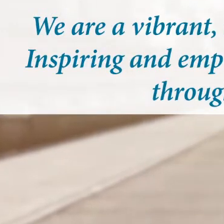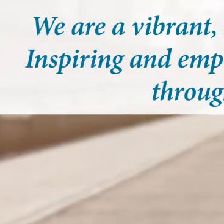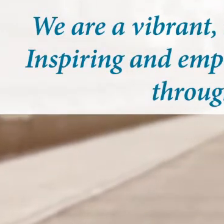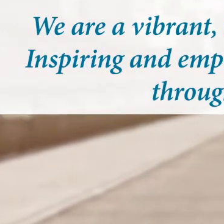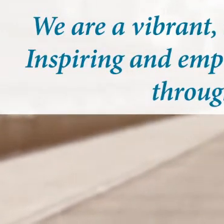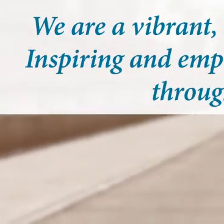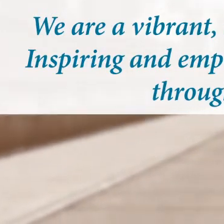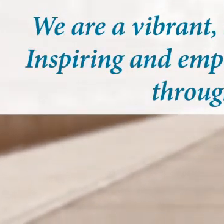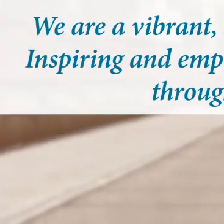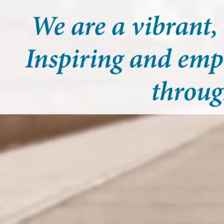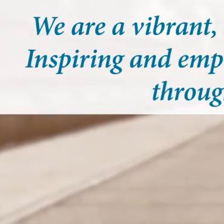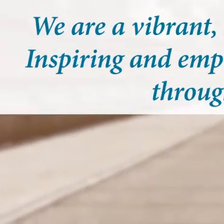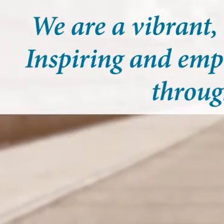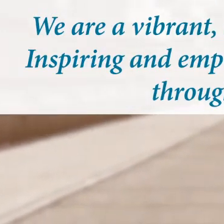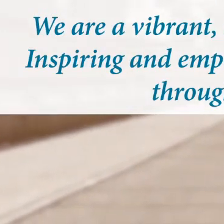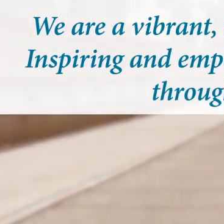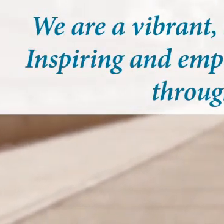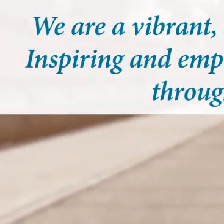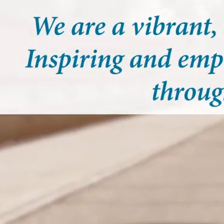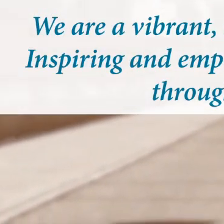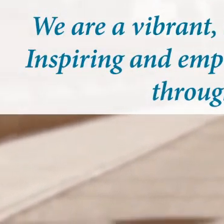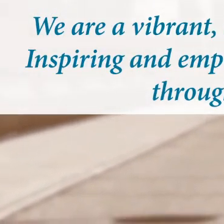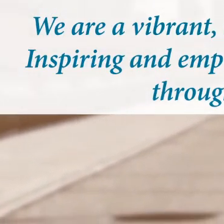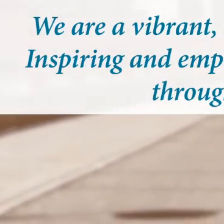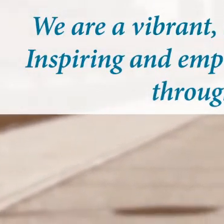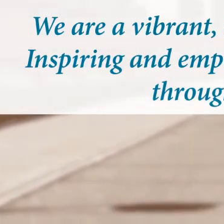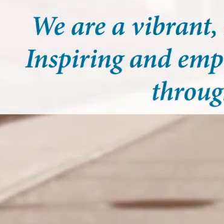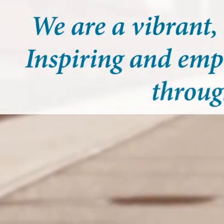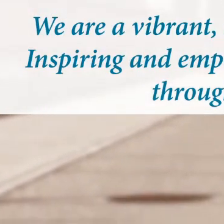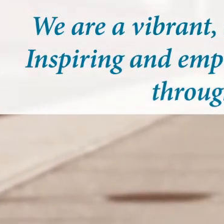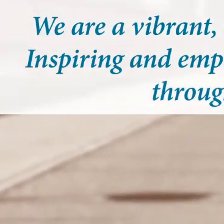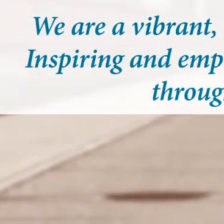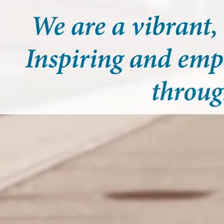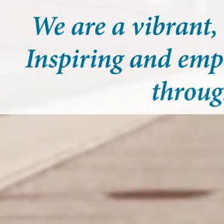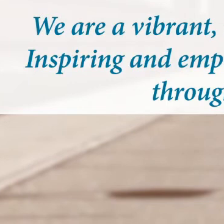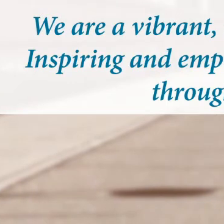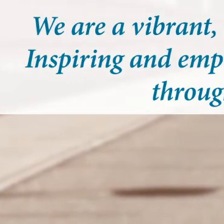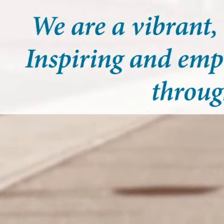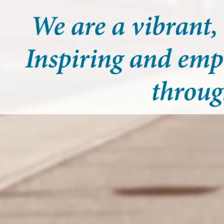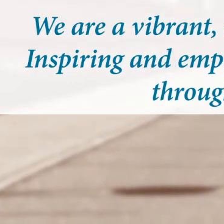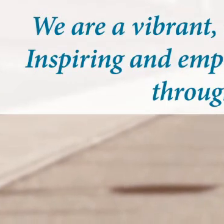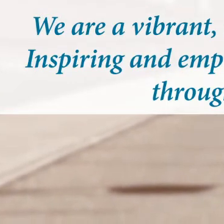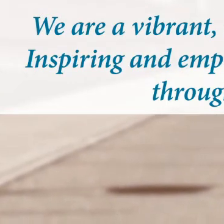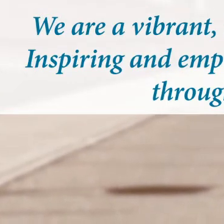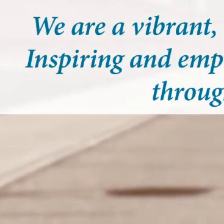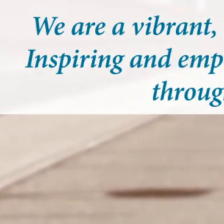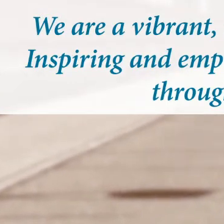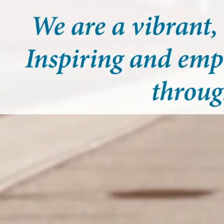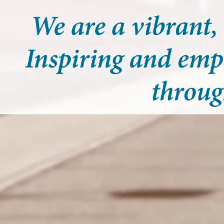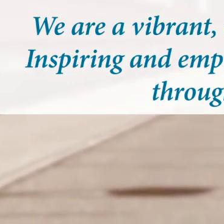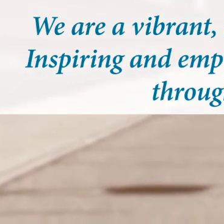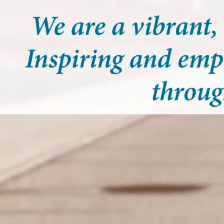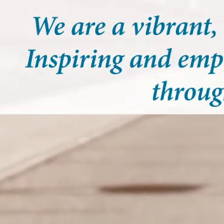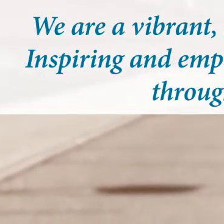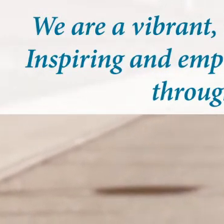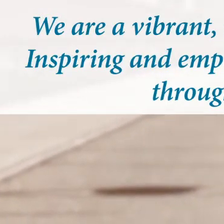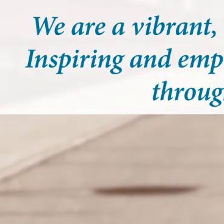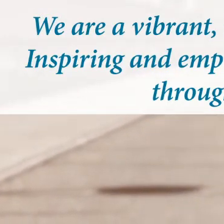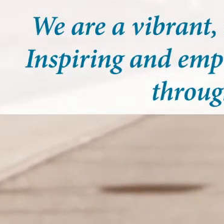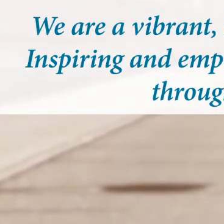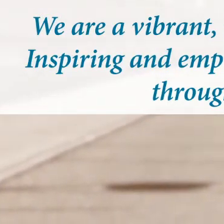community, inspiring and empowering full expression of the divine within through